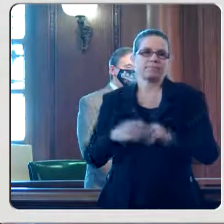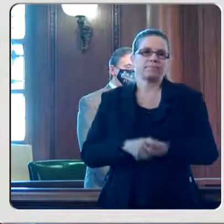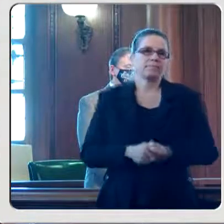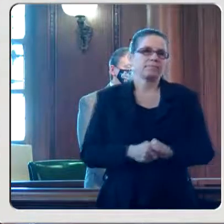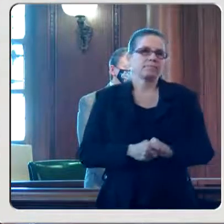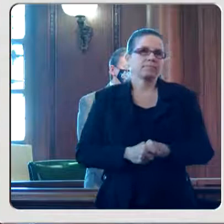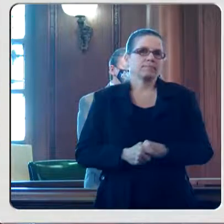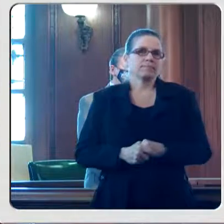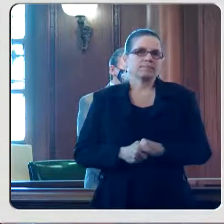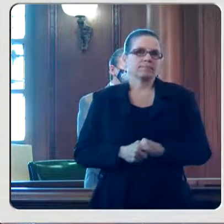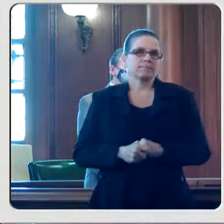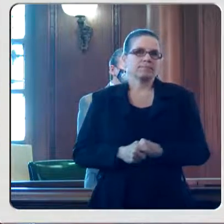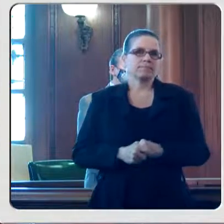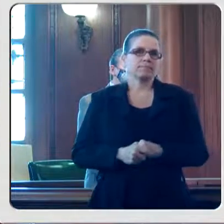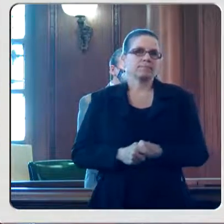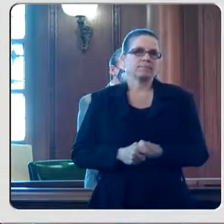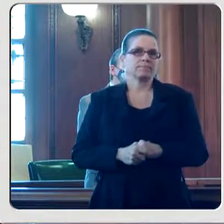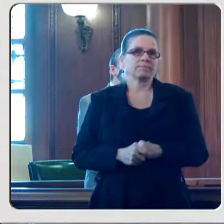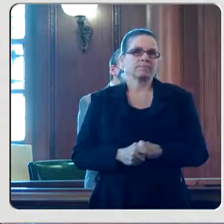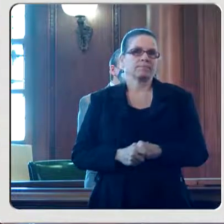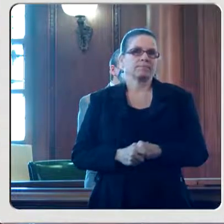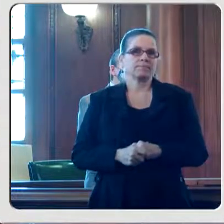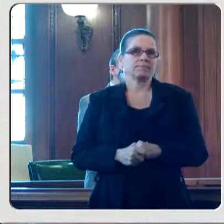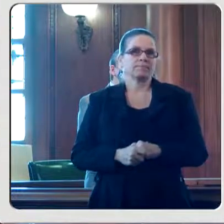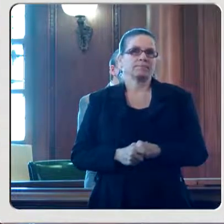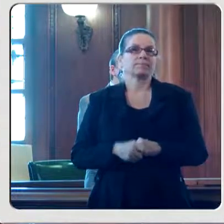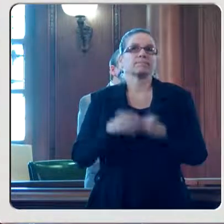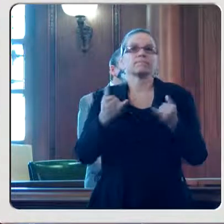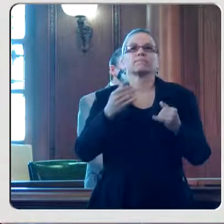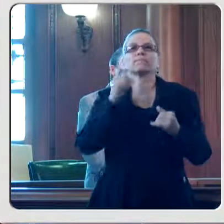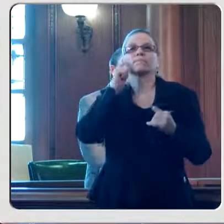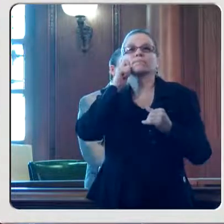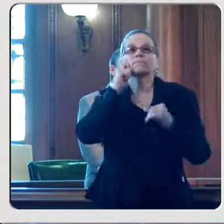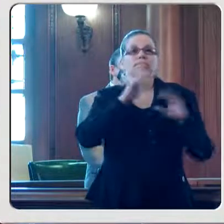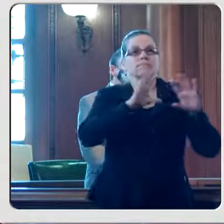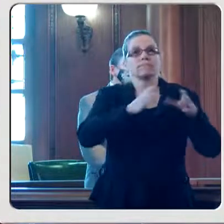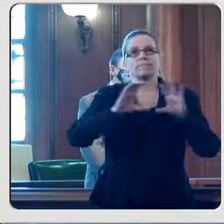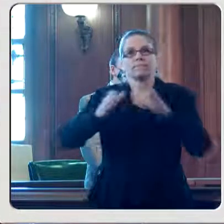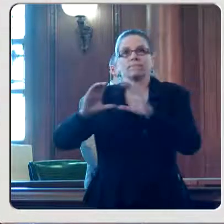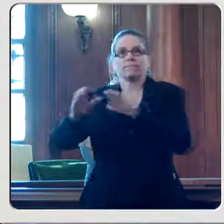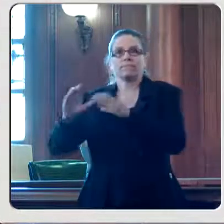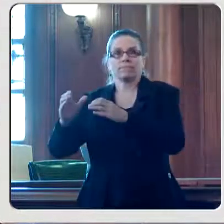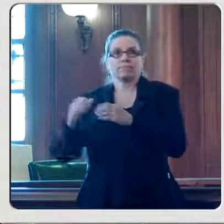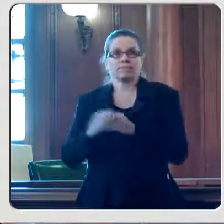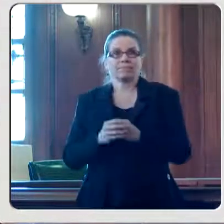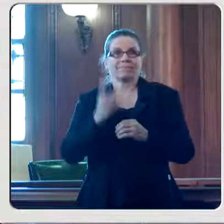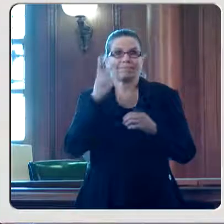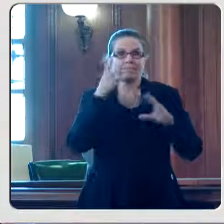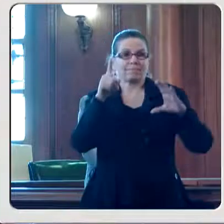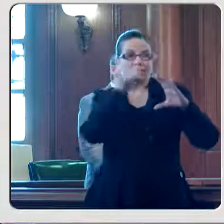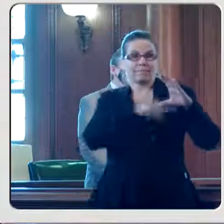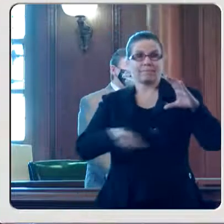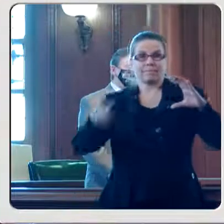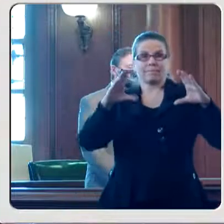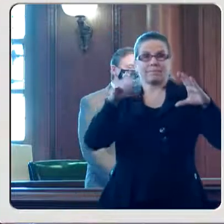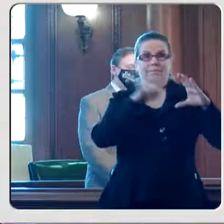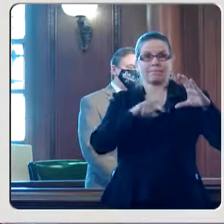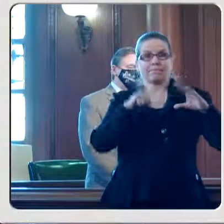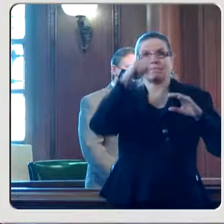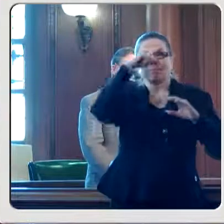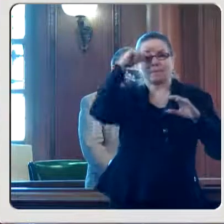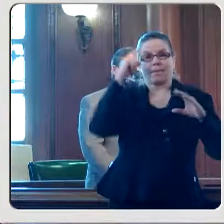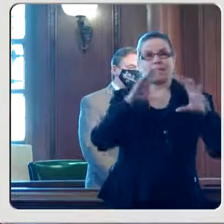In our race and ethnic breakdown, at this point, Black African American of last week